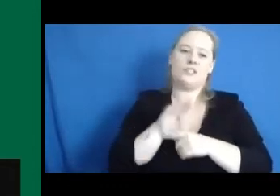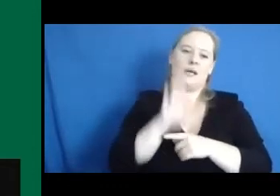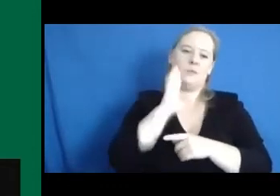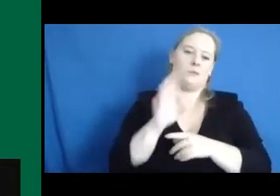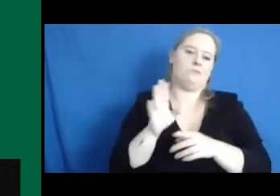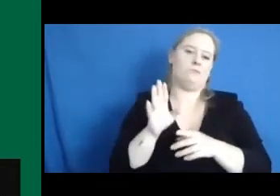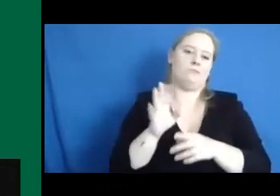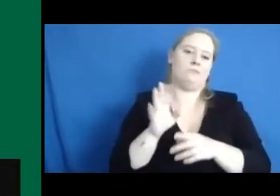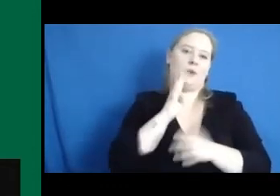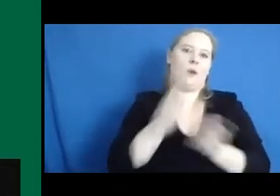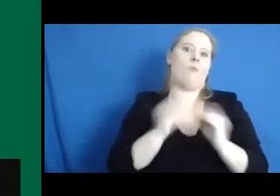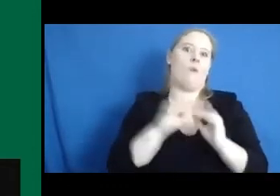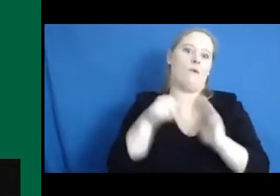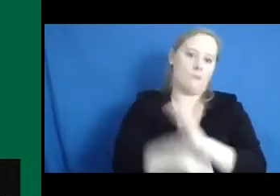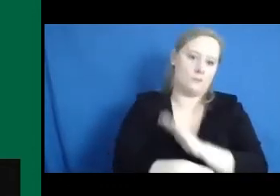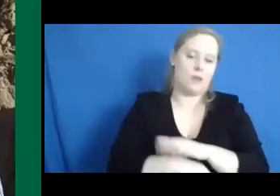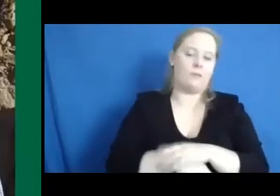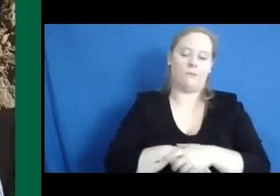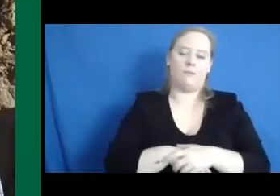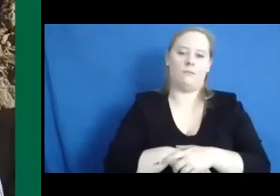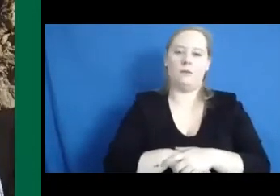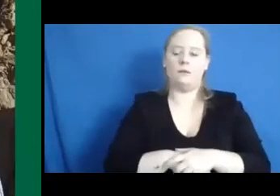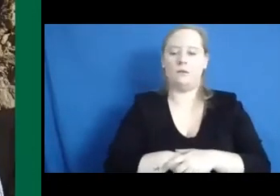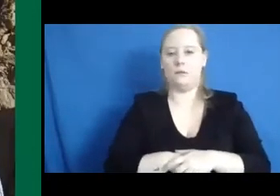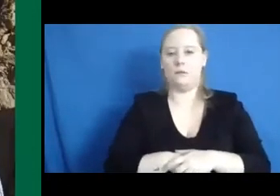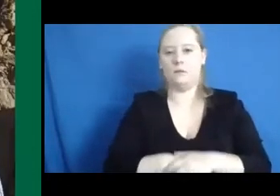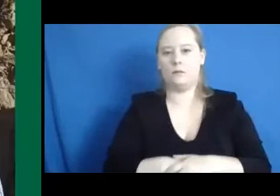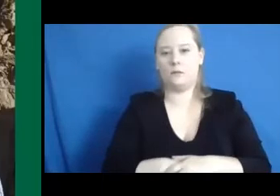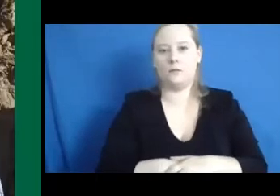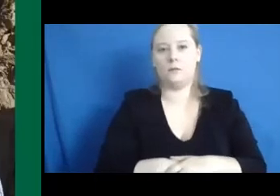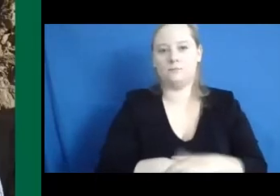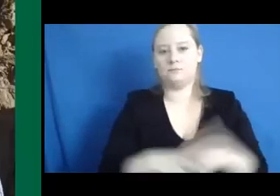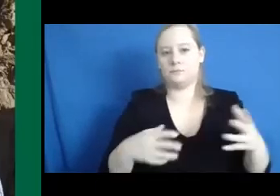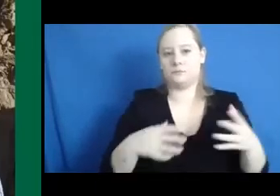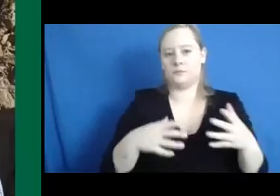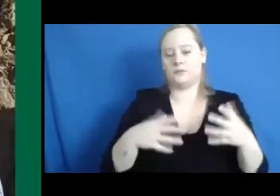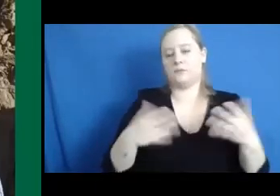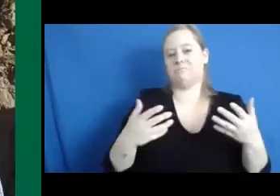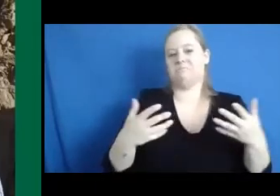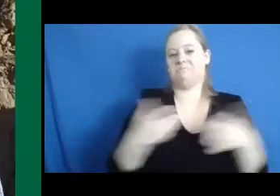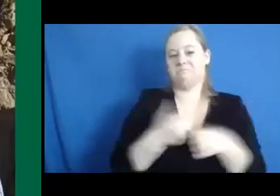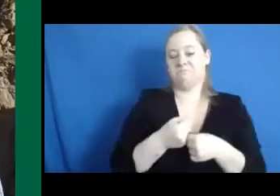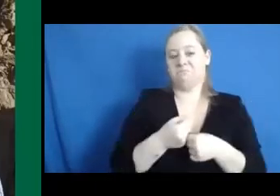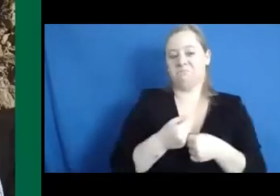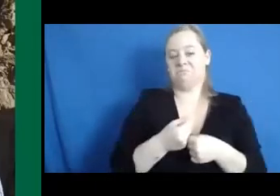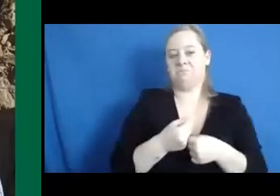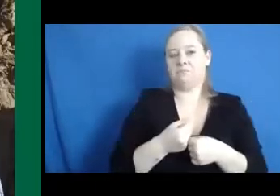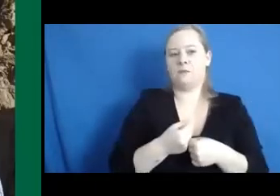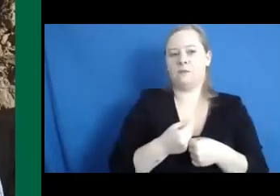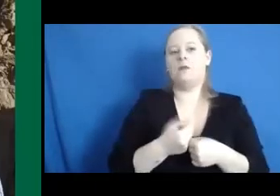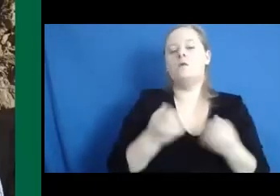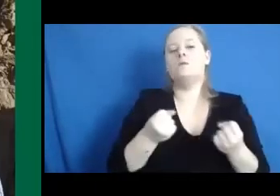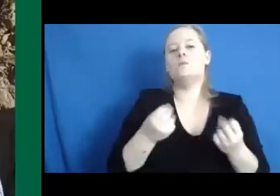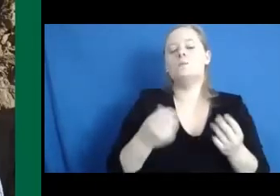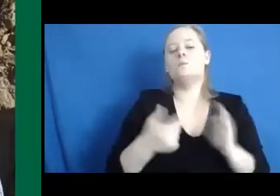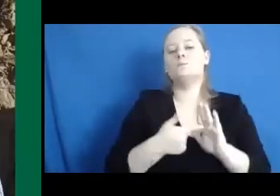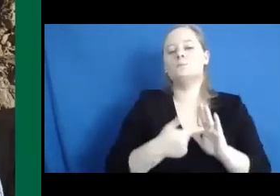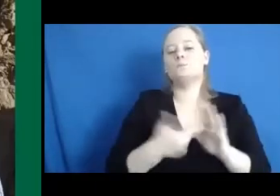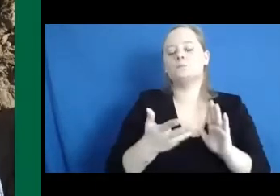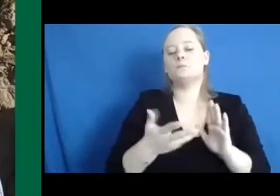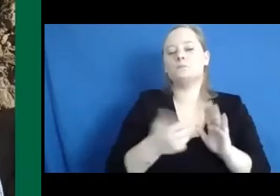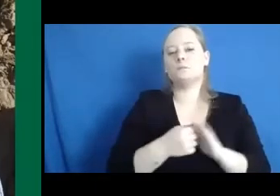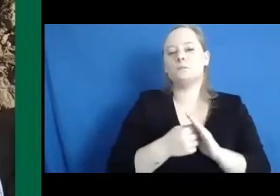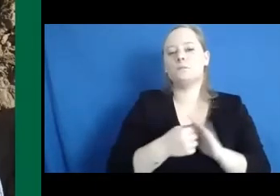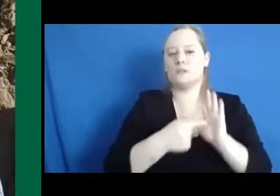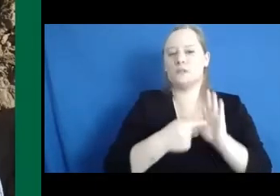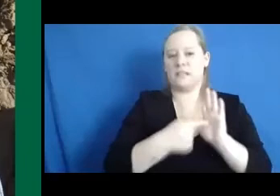more if people have questions. So just to wrap it up, the kind of major takeaways here are that there's evidence